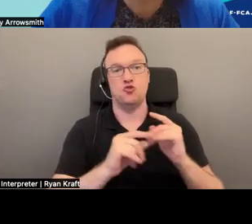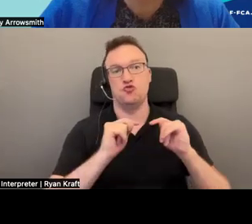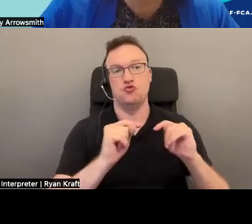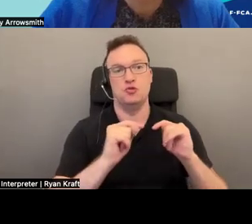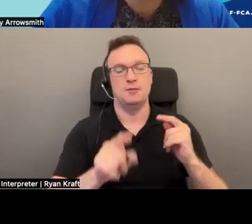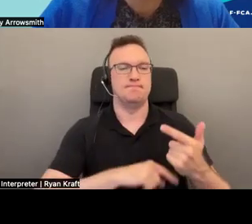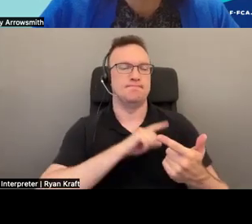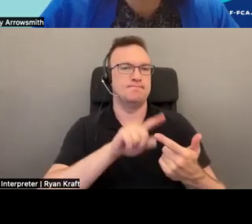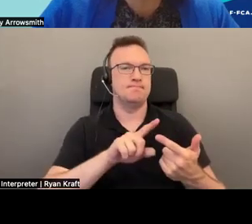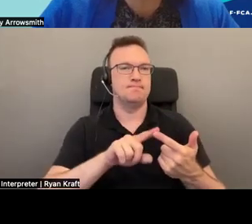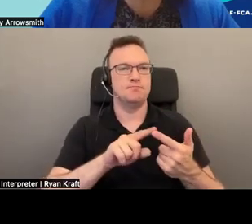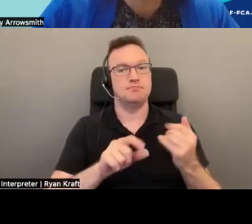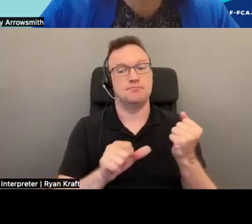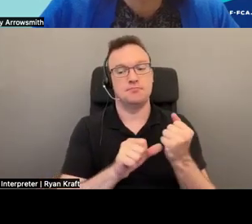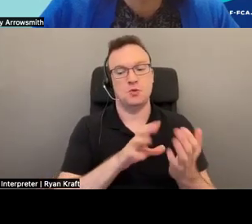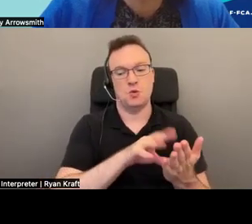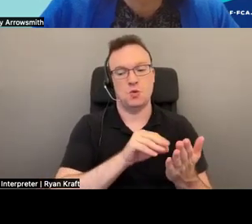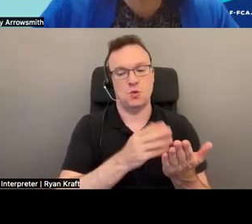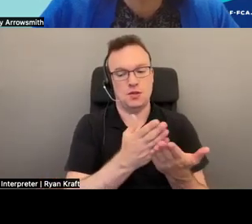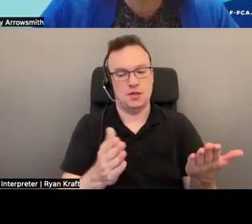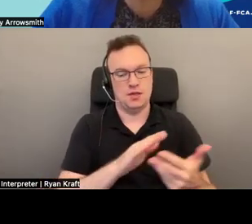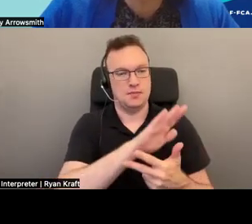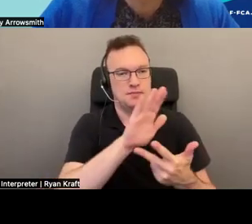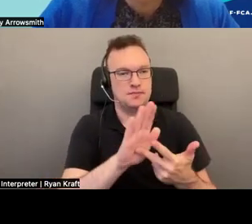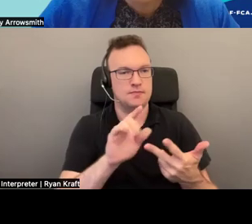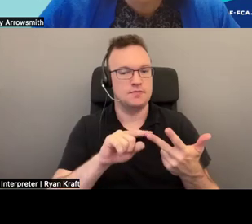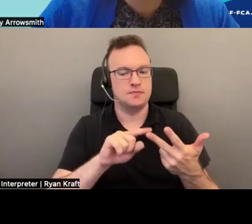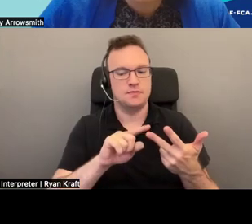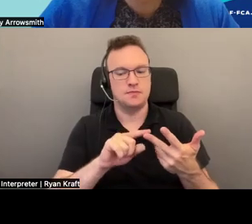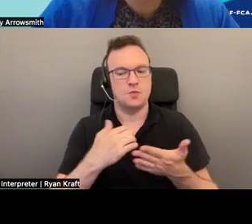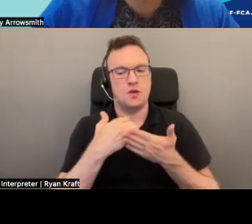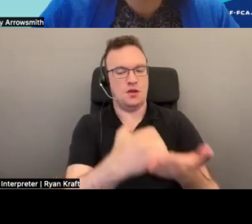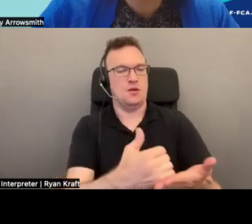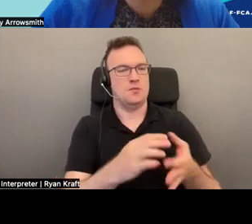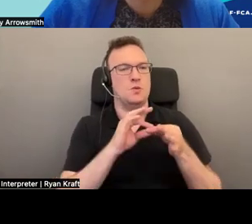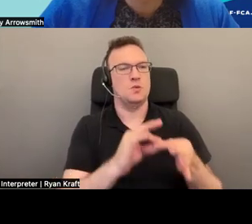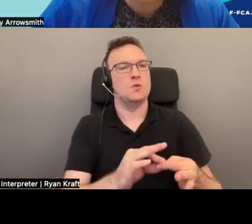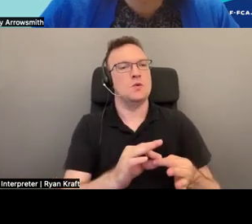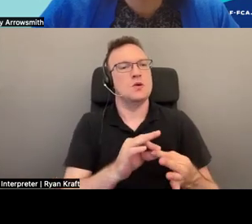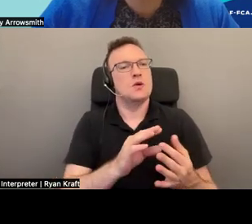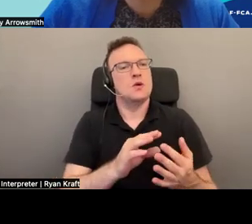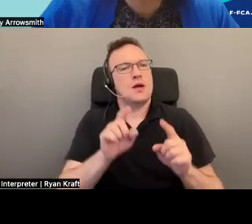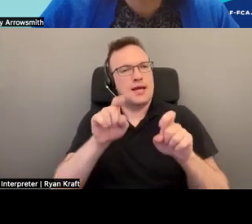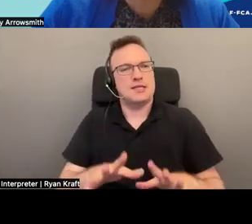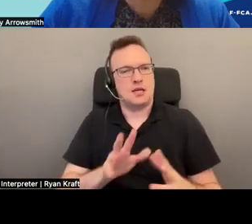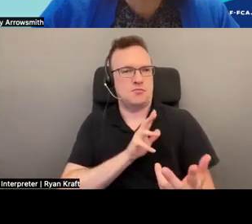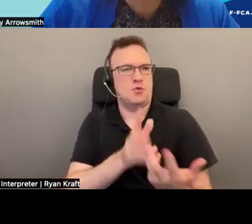or assistive learning devices, or help getting accommodations for the exam.